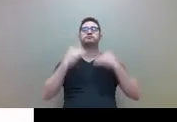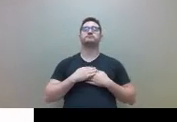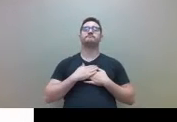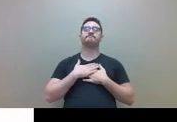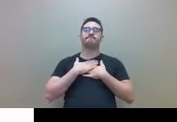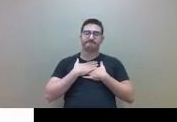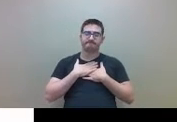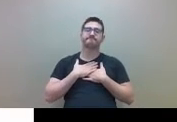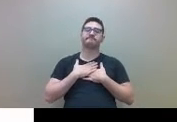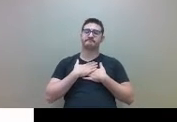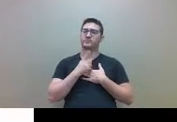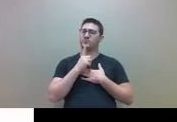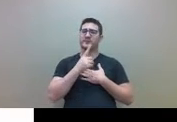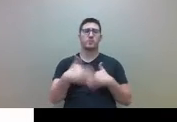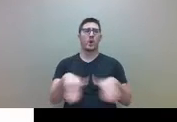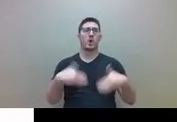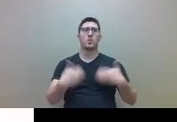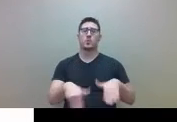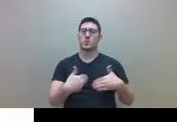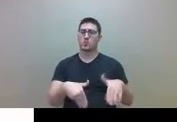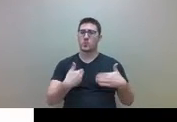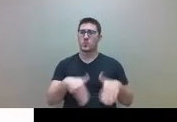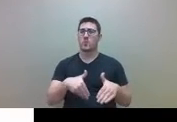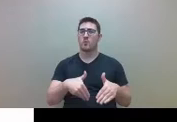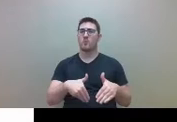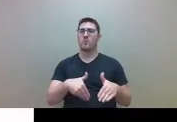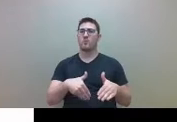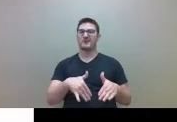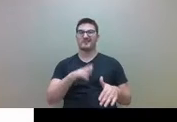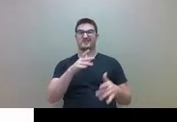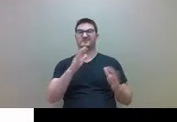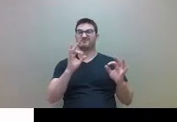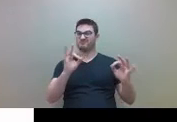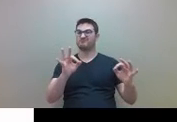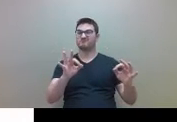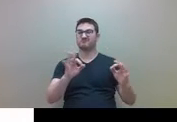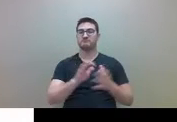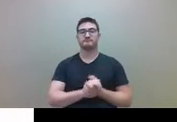really amazing outlet for stress.